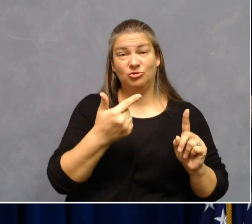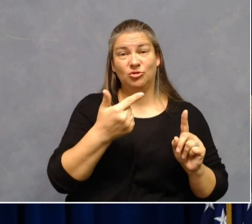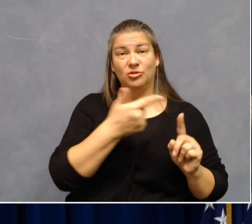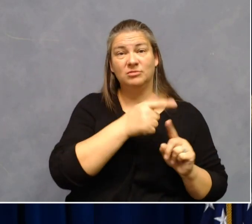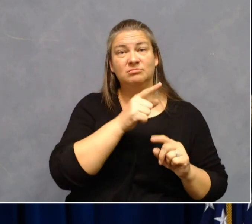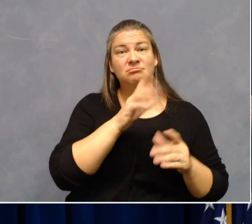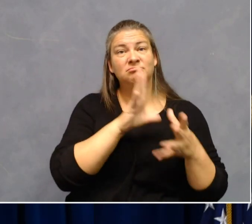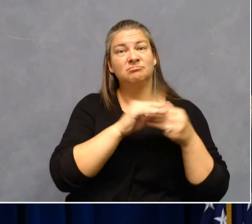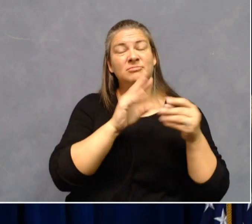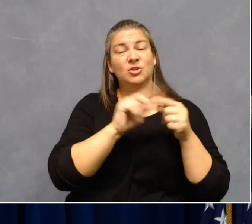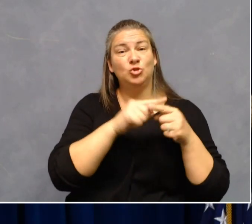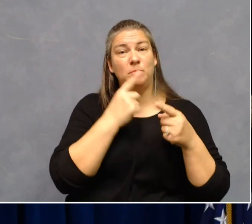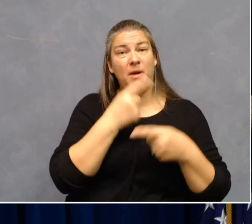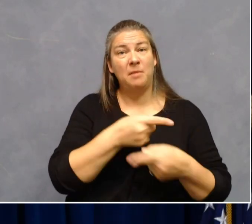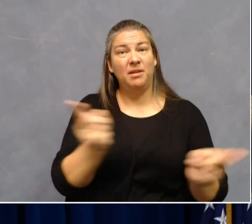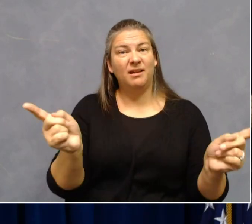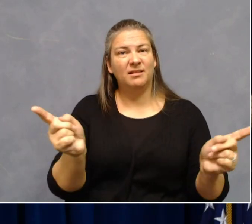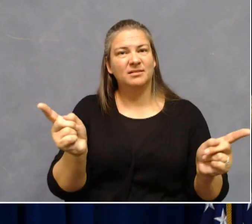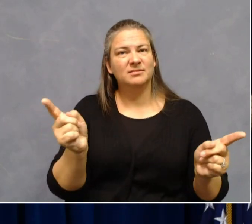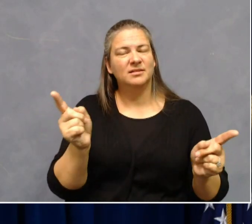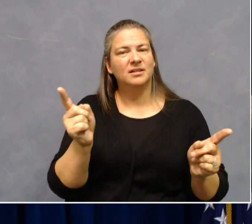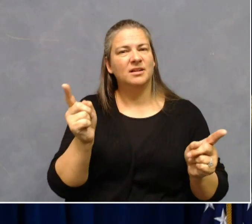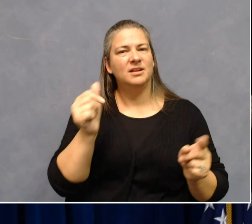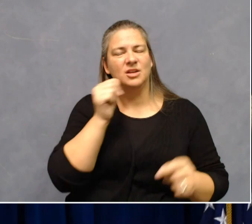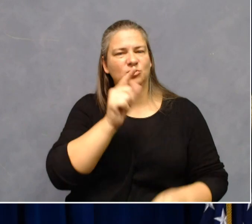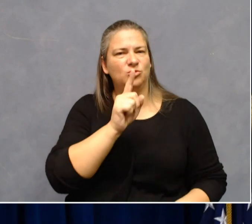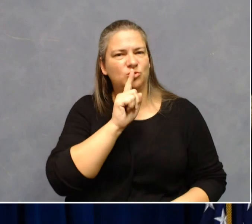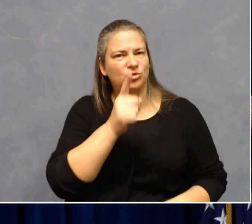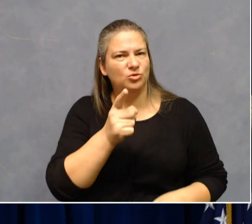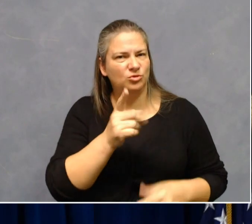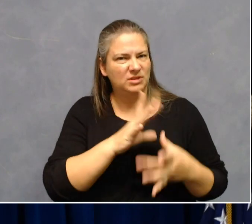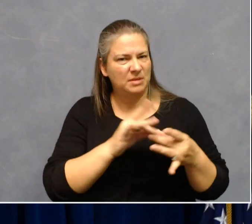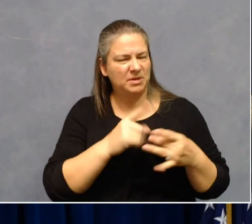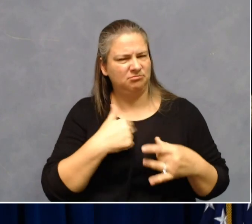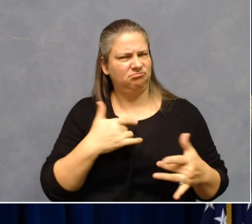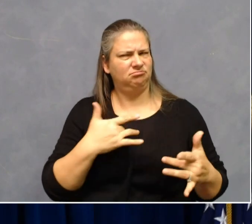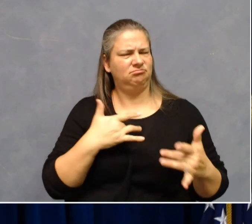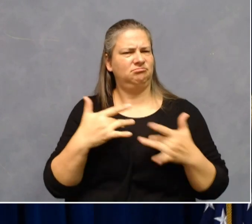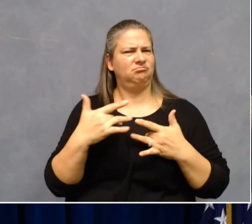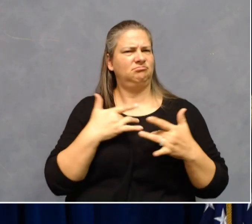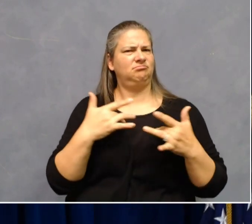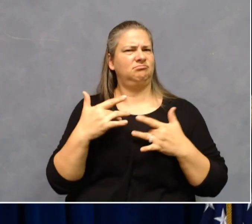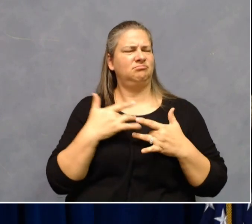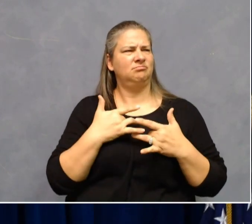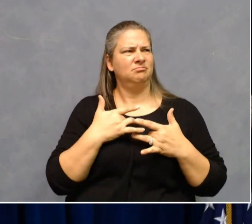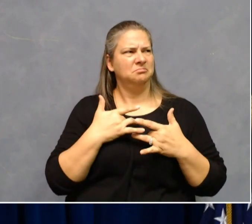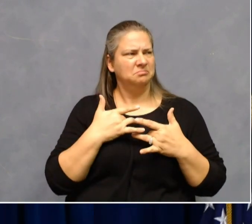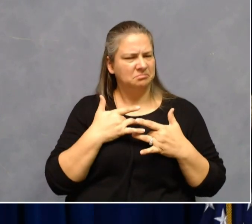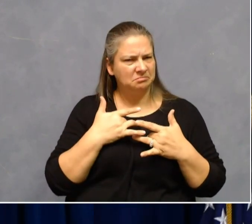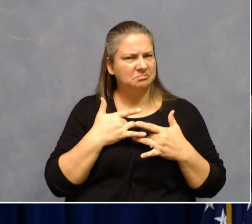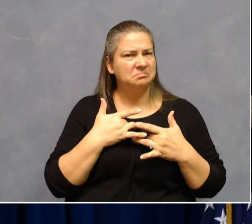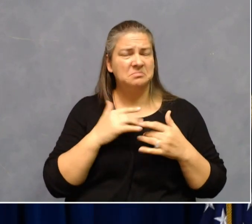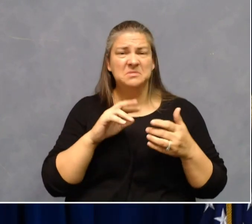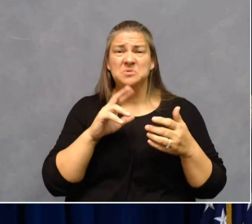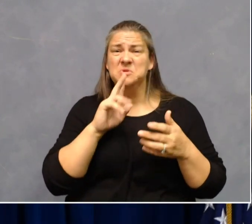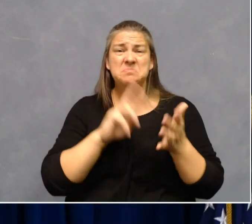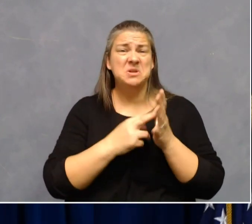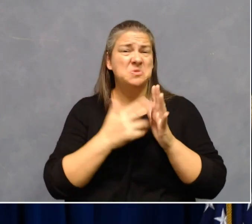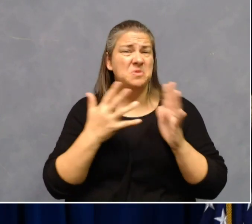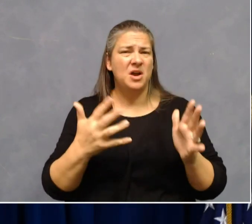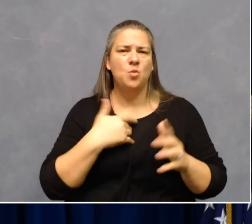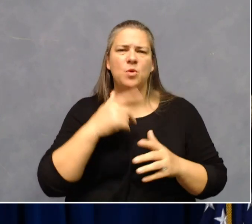what was explained to the grand jury. And what I think that means is we just need all the information, all of it out